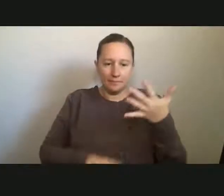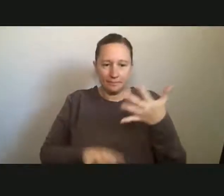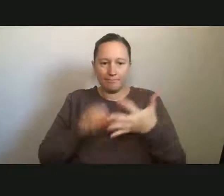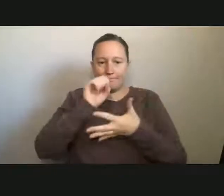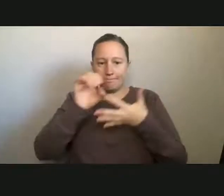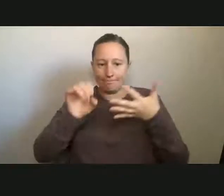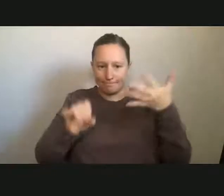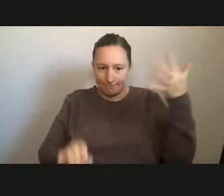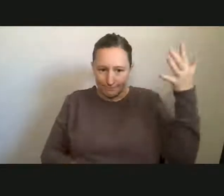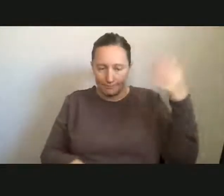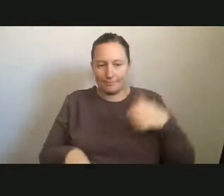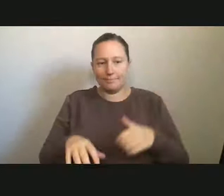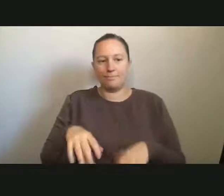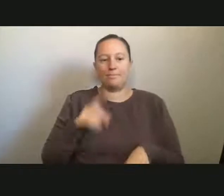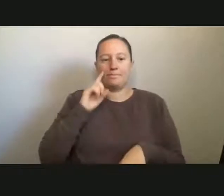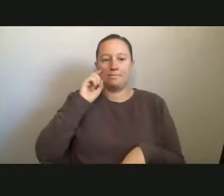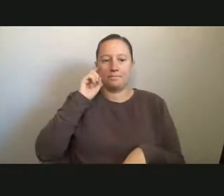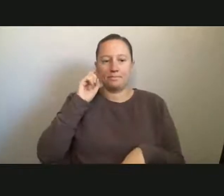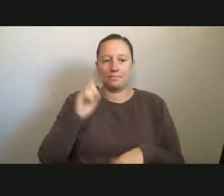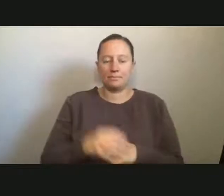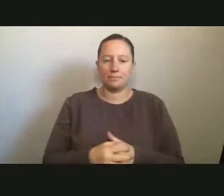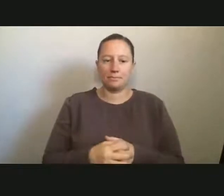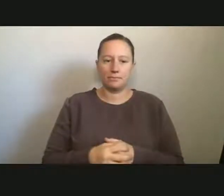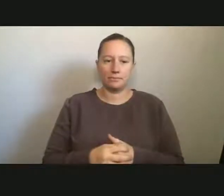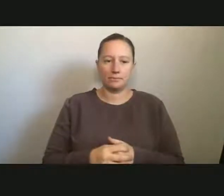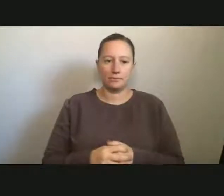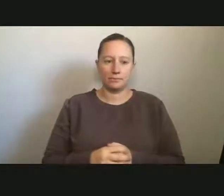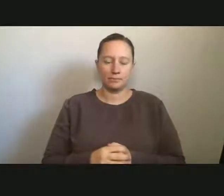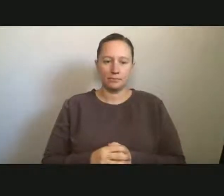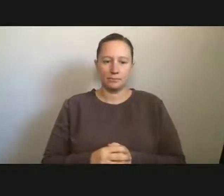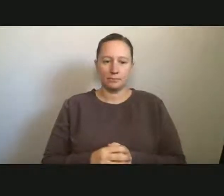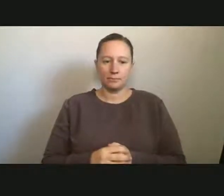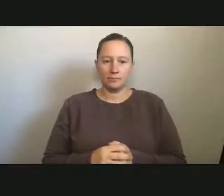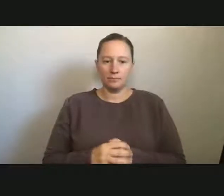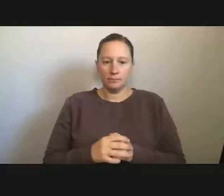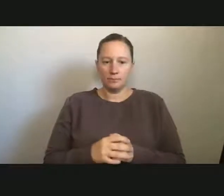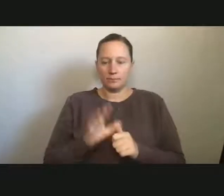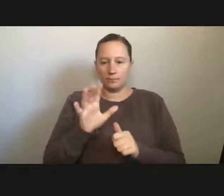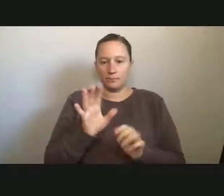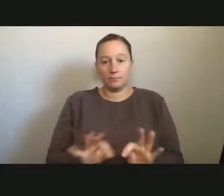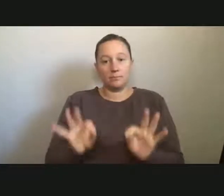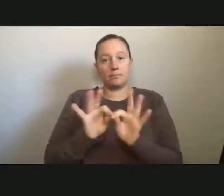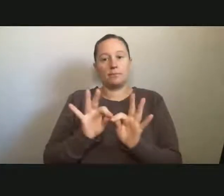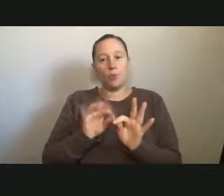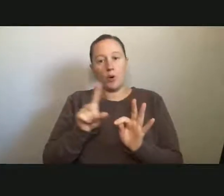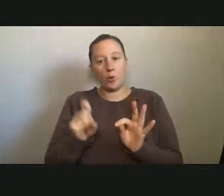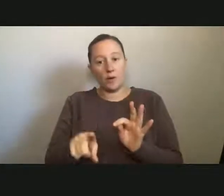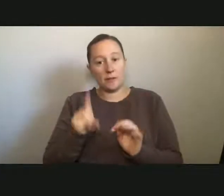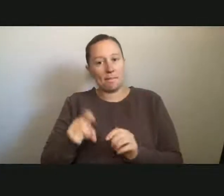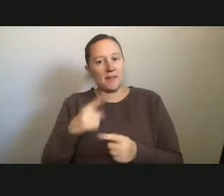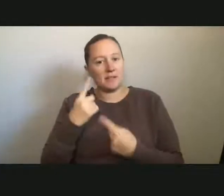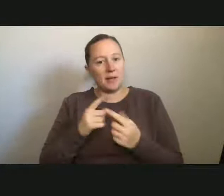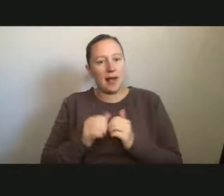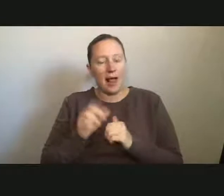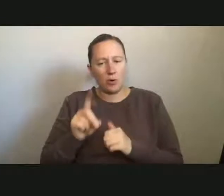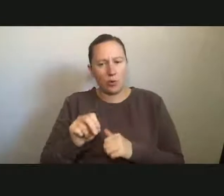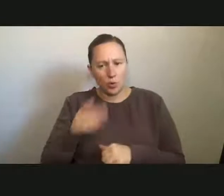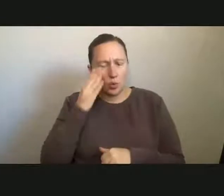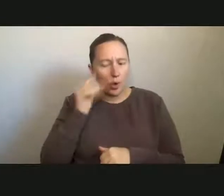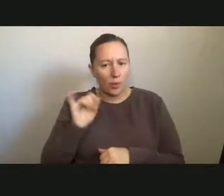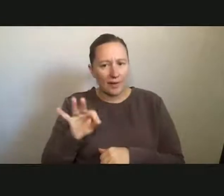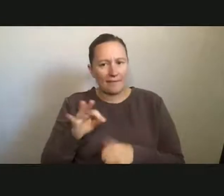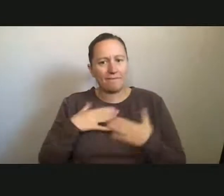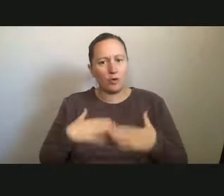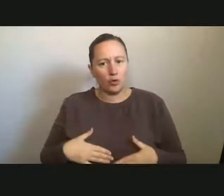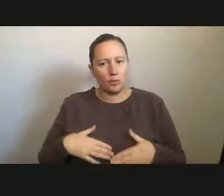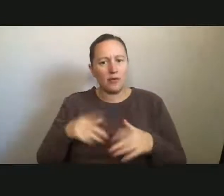the next slides. So an important question that you need to consider is, how do you know if you're conducting